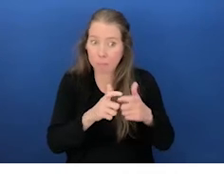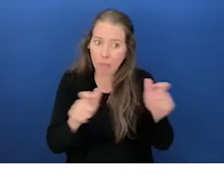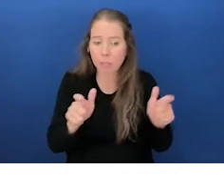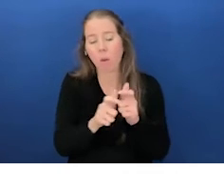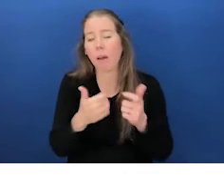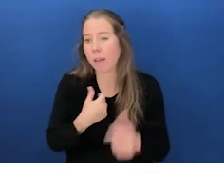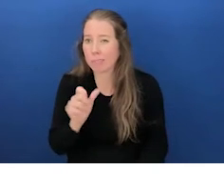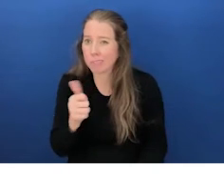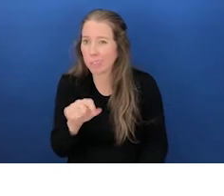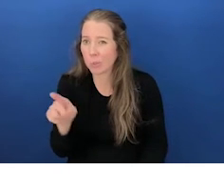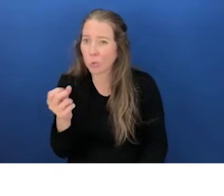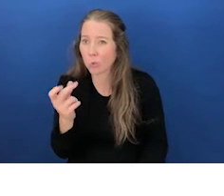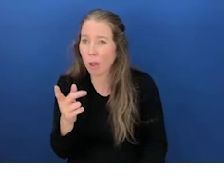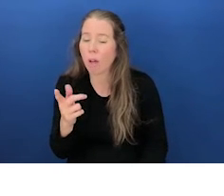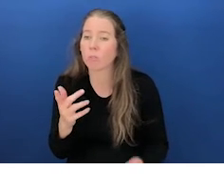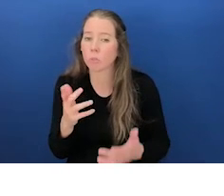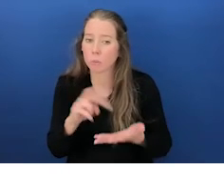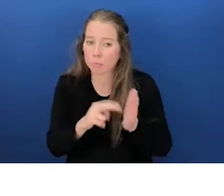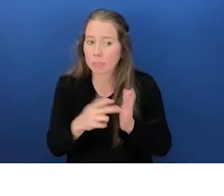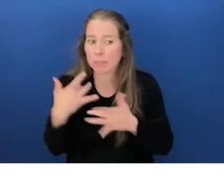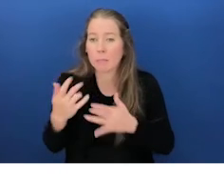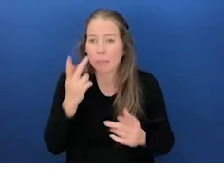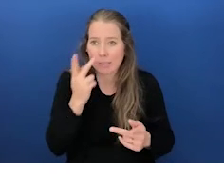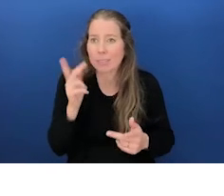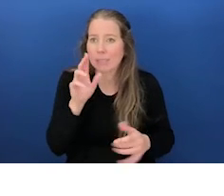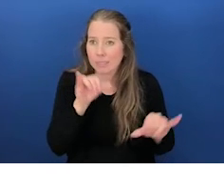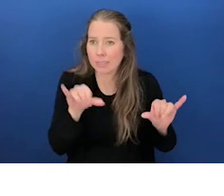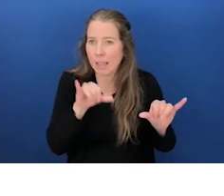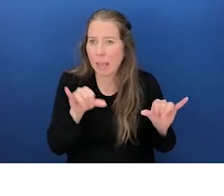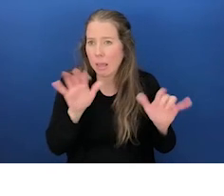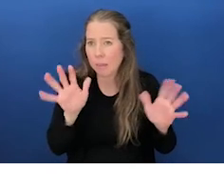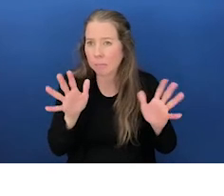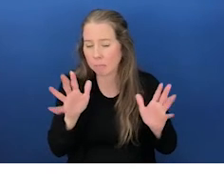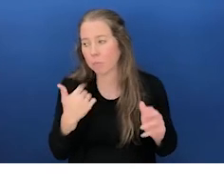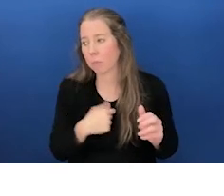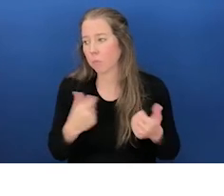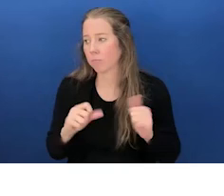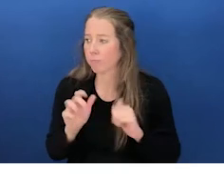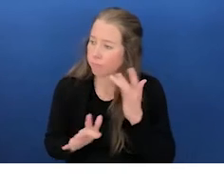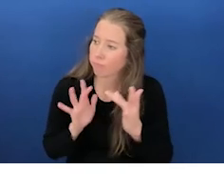kind of narrows down the pool a little bit. And so, we try our best to really reach out and build